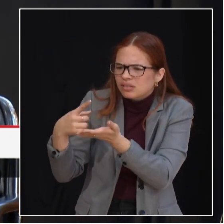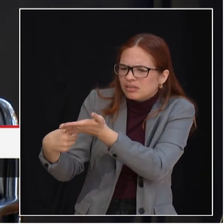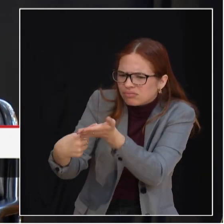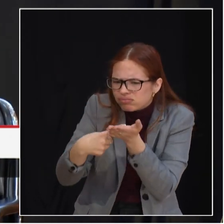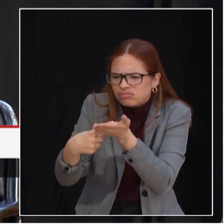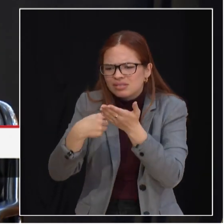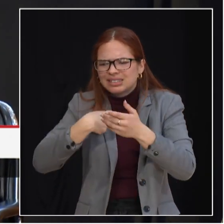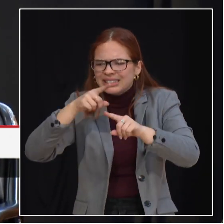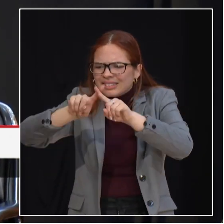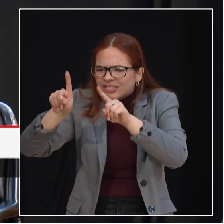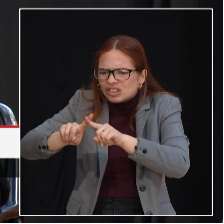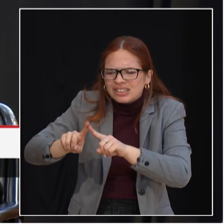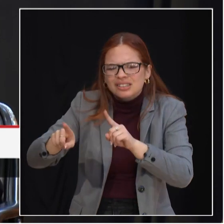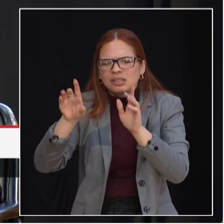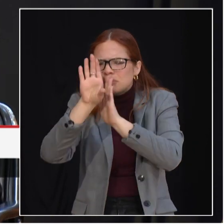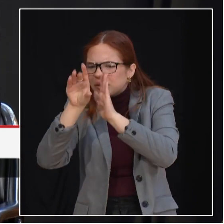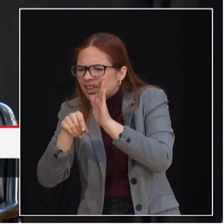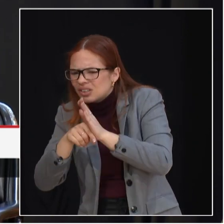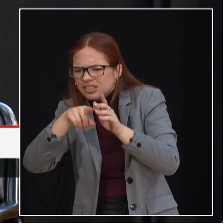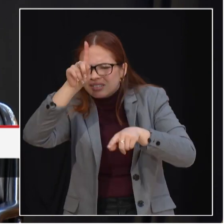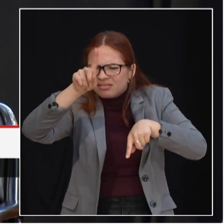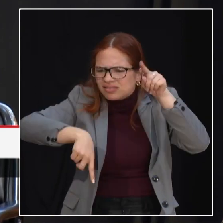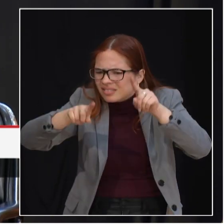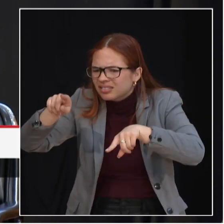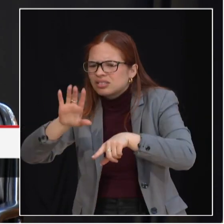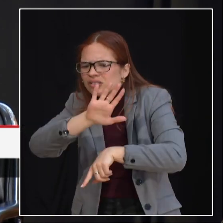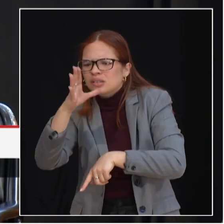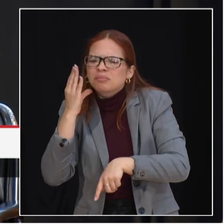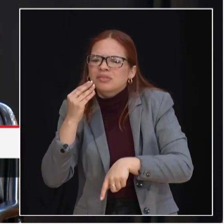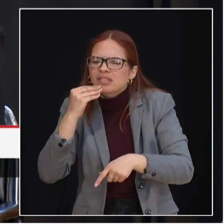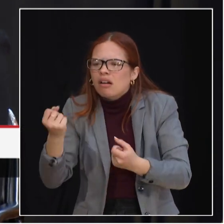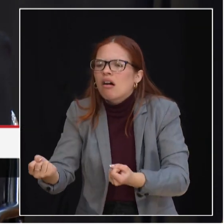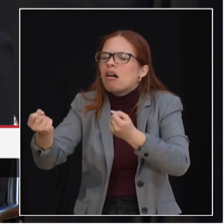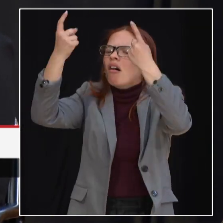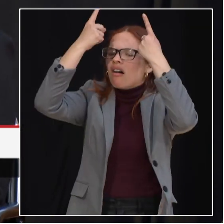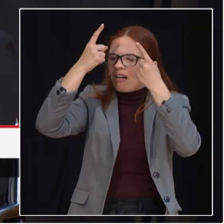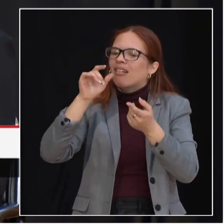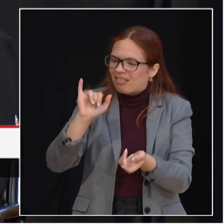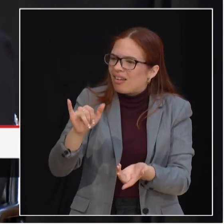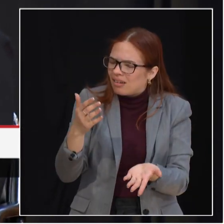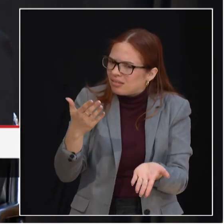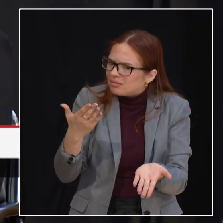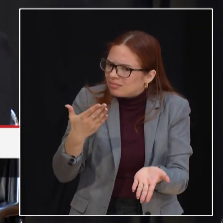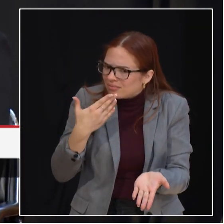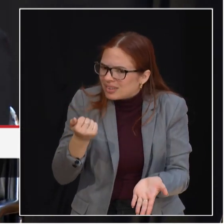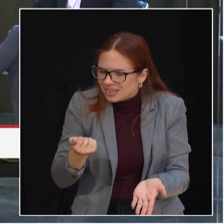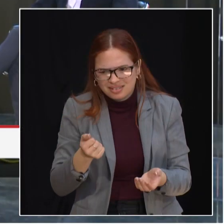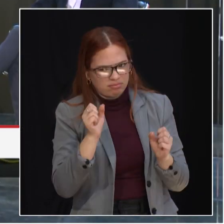very, very different backgrounds, that's when you get the best ideas too. So, absolutely. Yeah. Absolutely. Nice. Thank you, Conley.